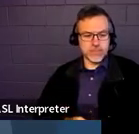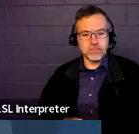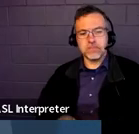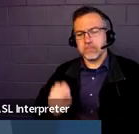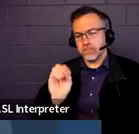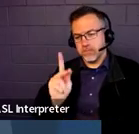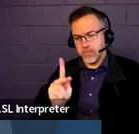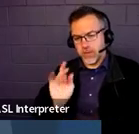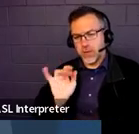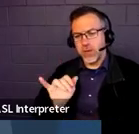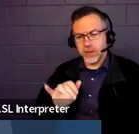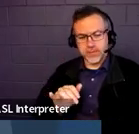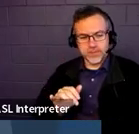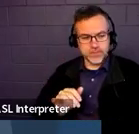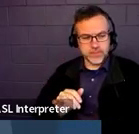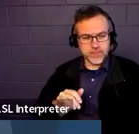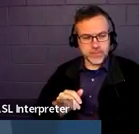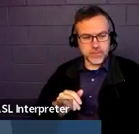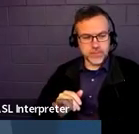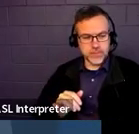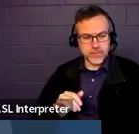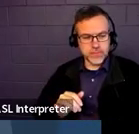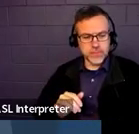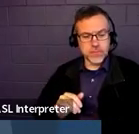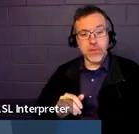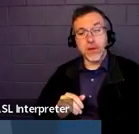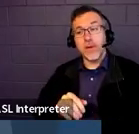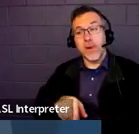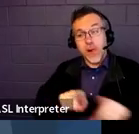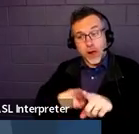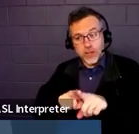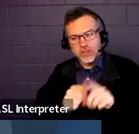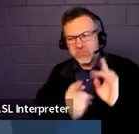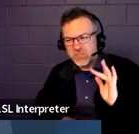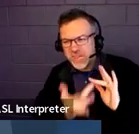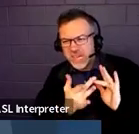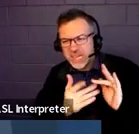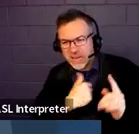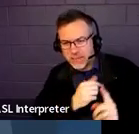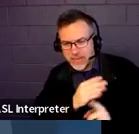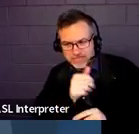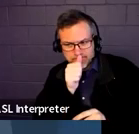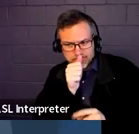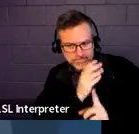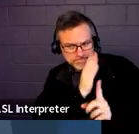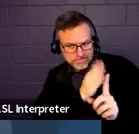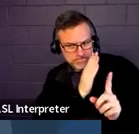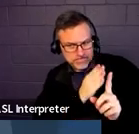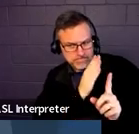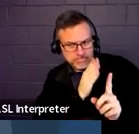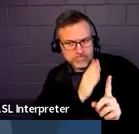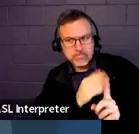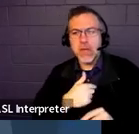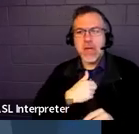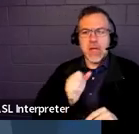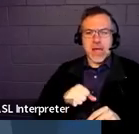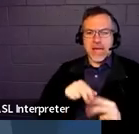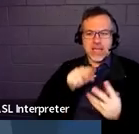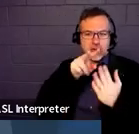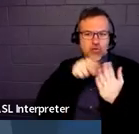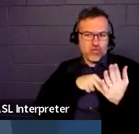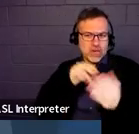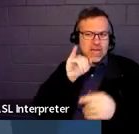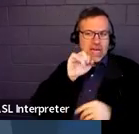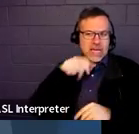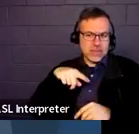Okay. So we can also reach out to me individually so that I can look at the information individually on that